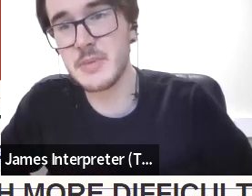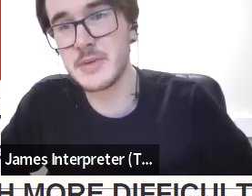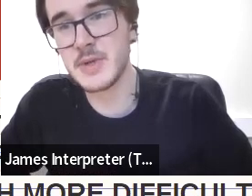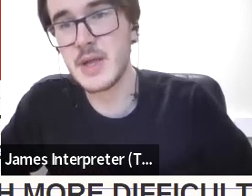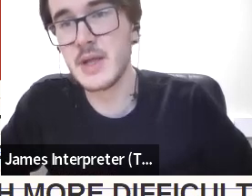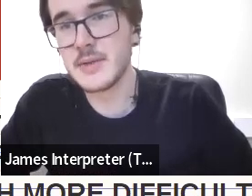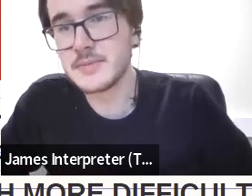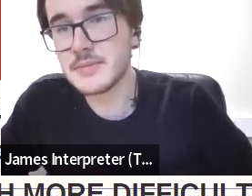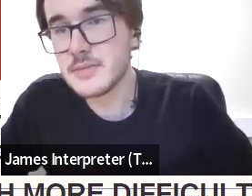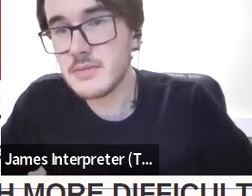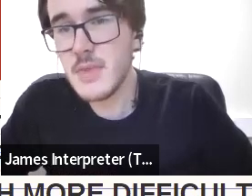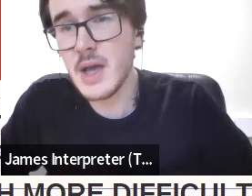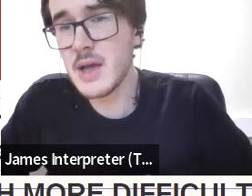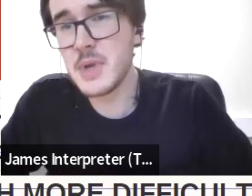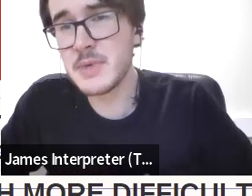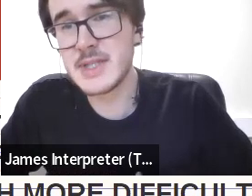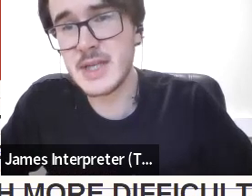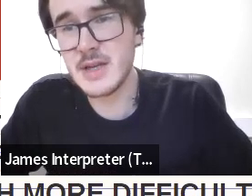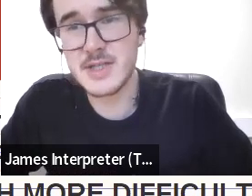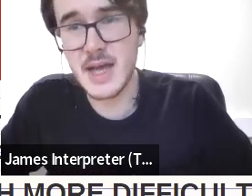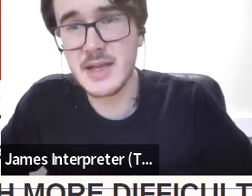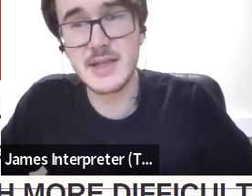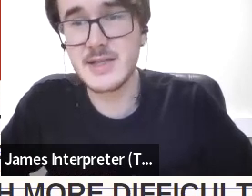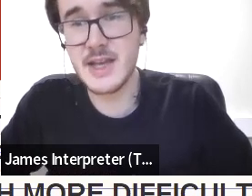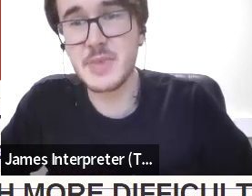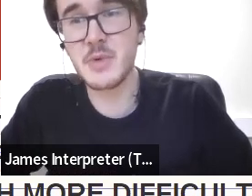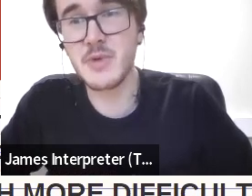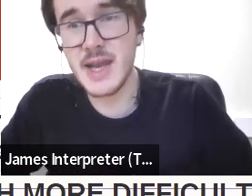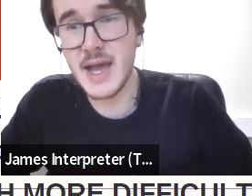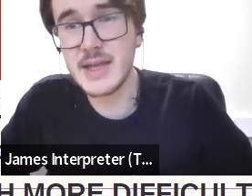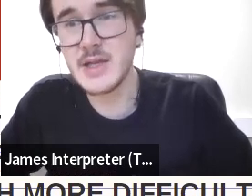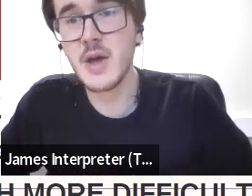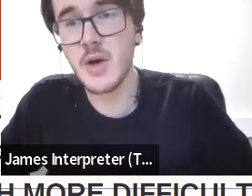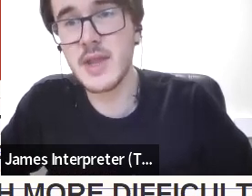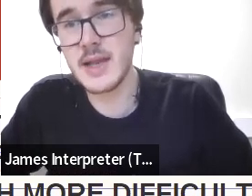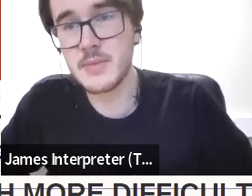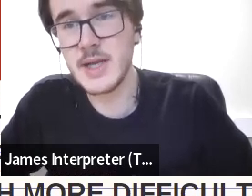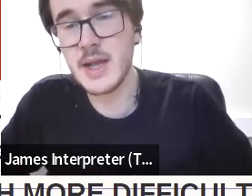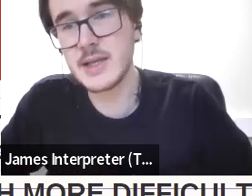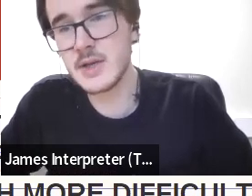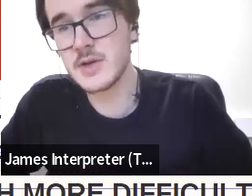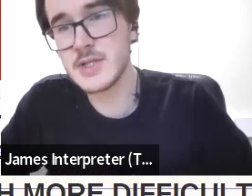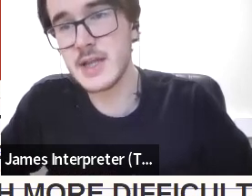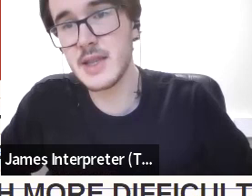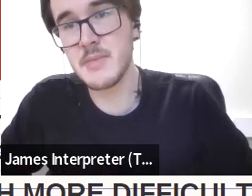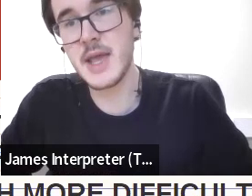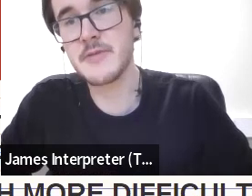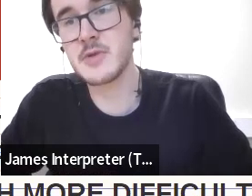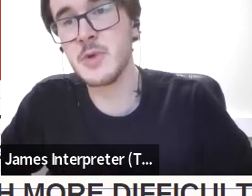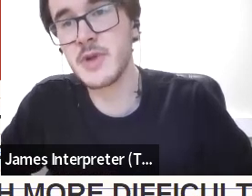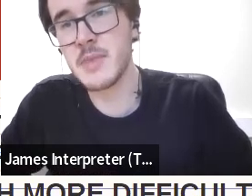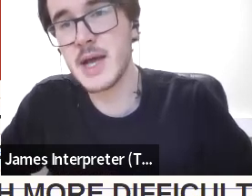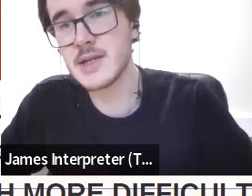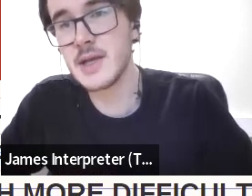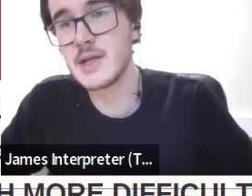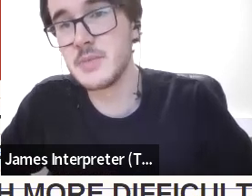deaf people. And people didn't understand that deaf people relied on that lip reading, and they didn't understand that they may have to